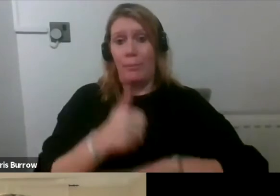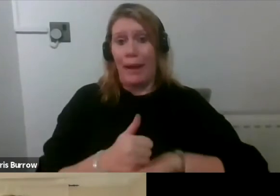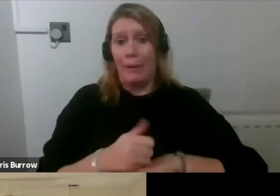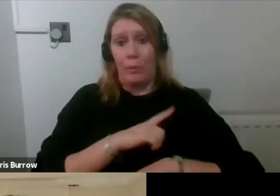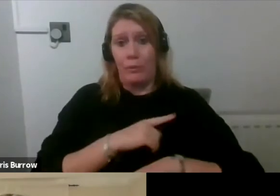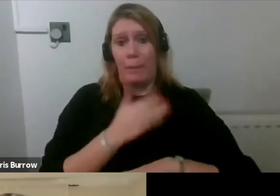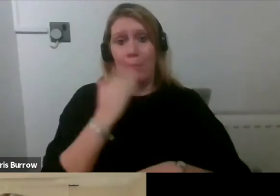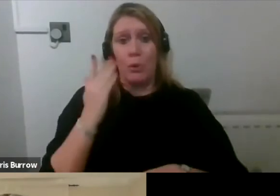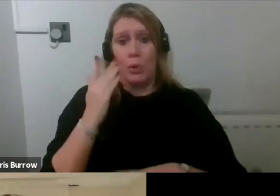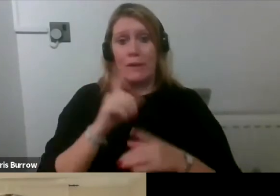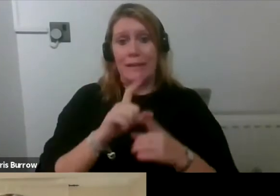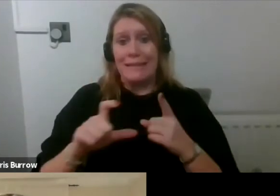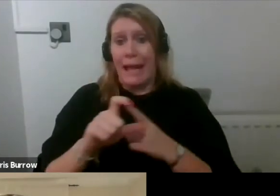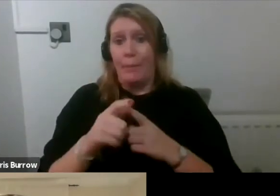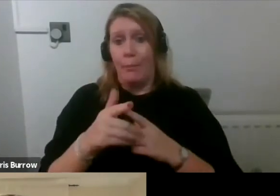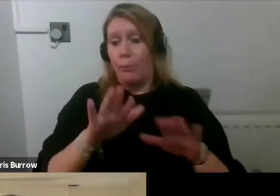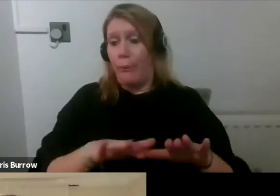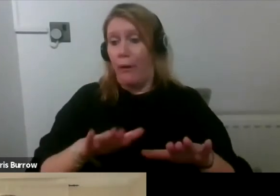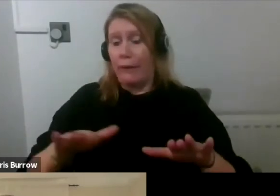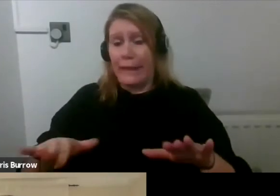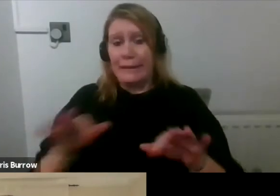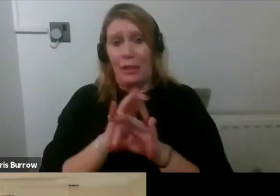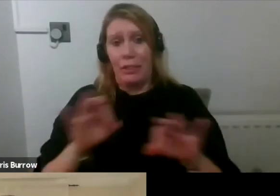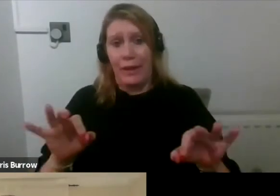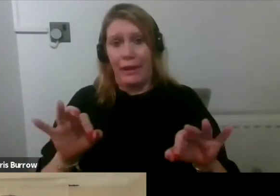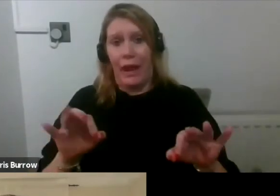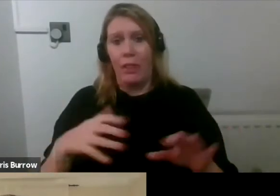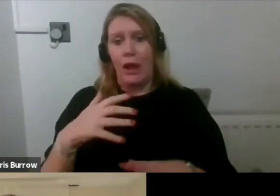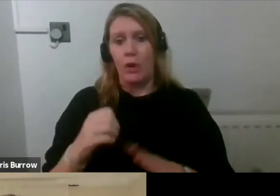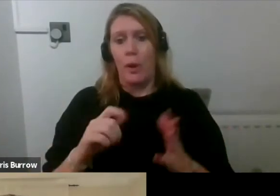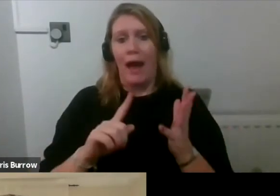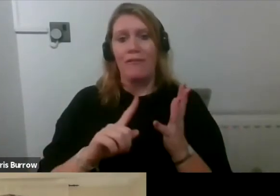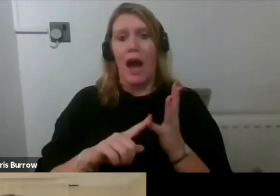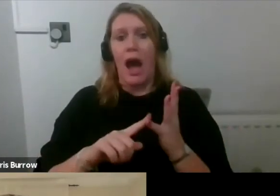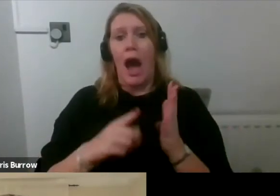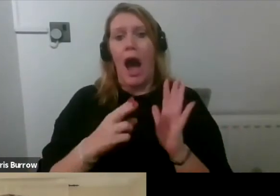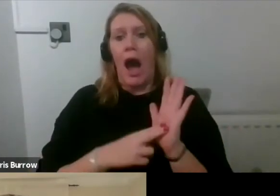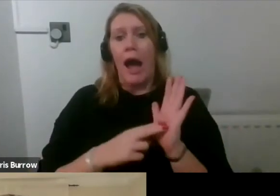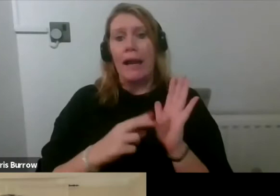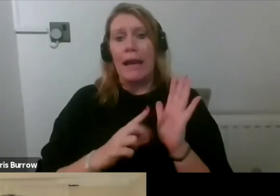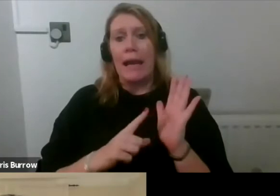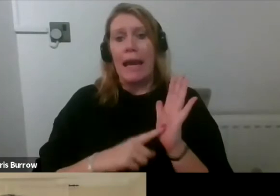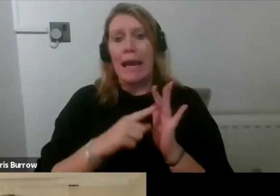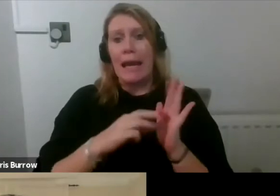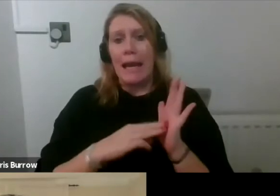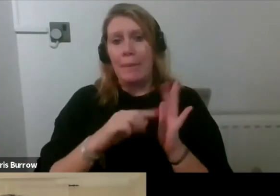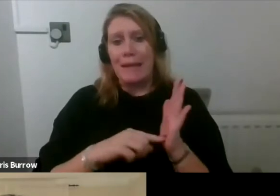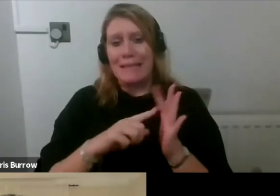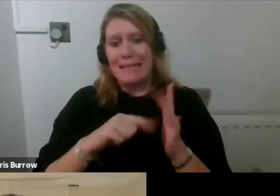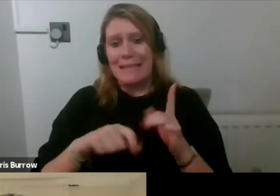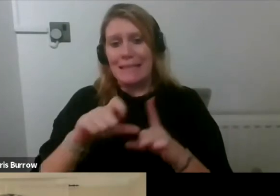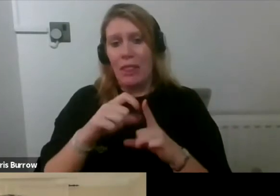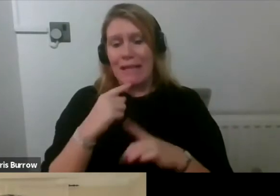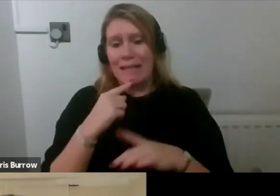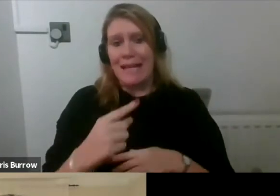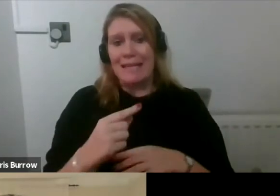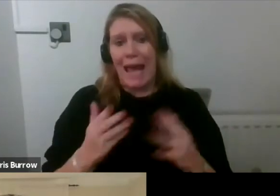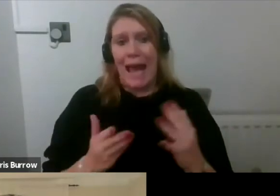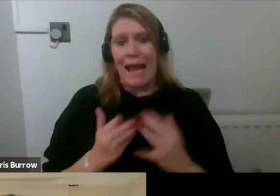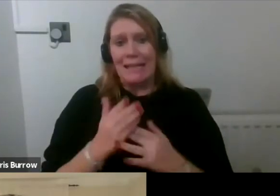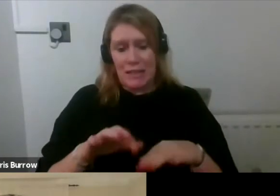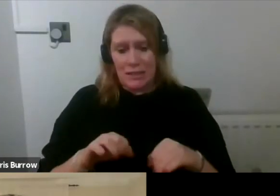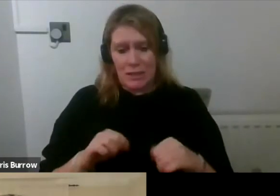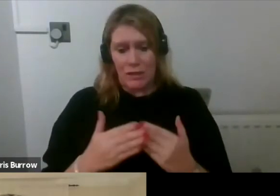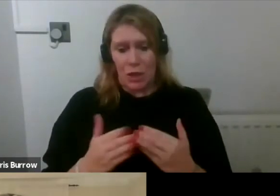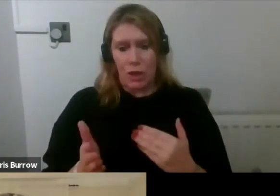wheelchair accessible vehicles. And then you have Unlimited say, well, access starts at the door, but of course it doesn't. And of course it doesn't.